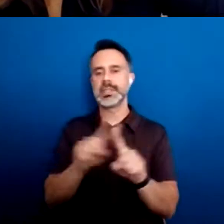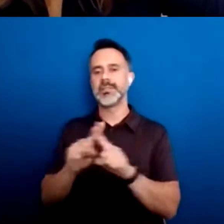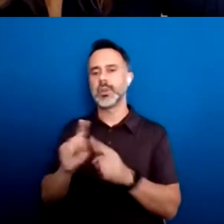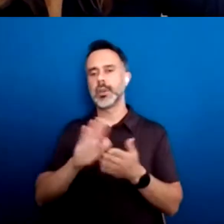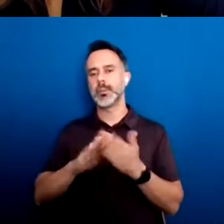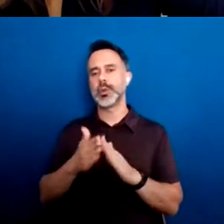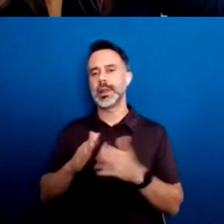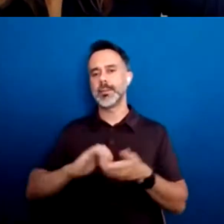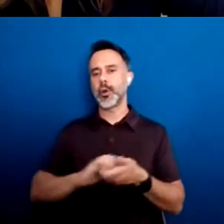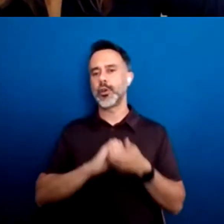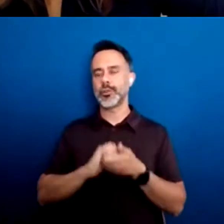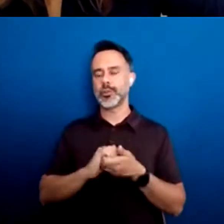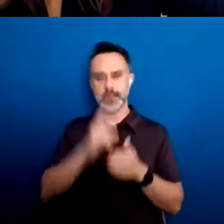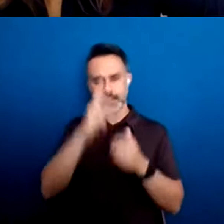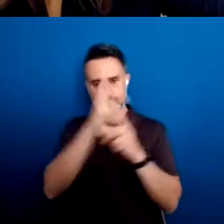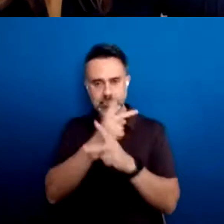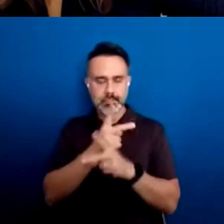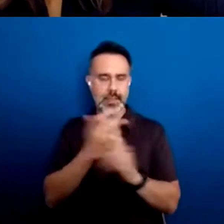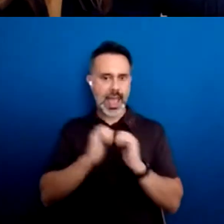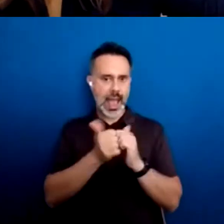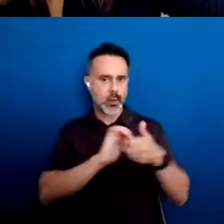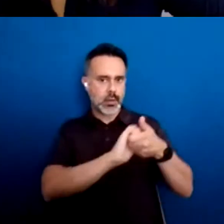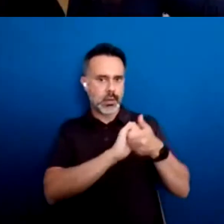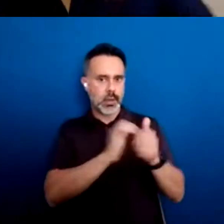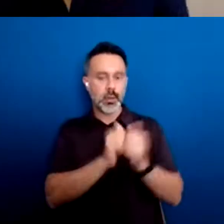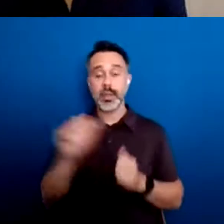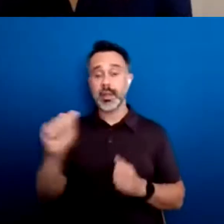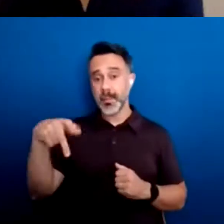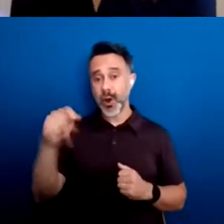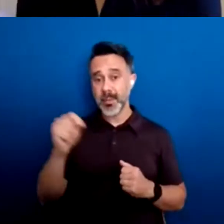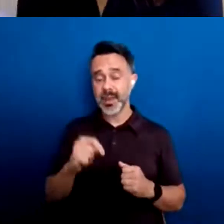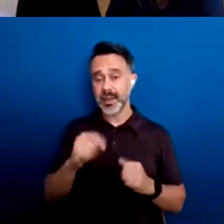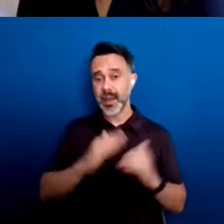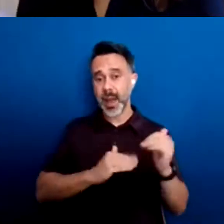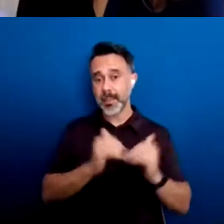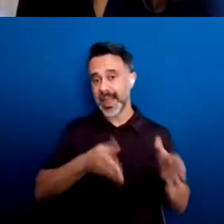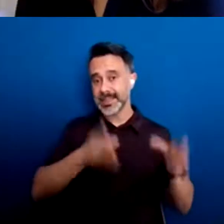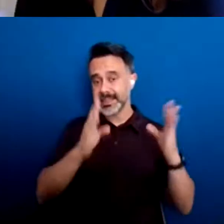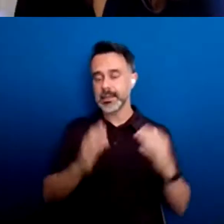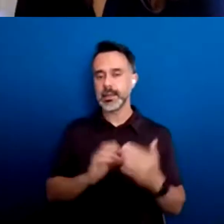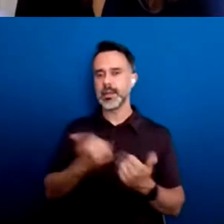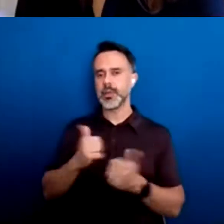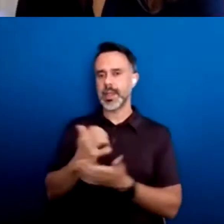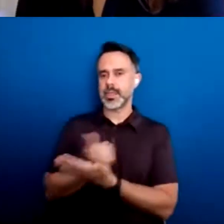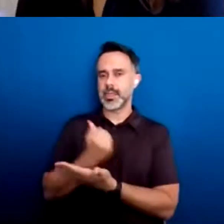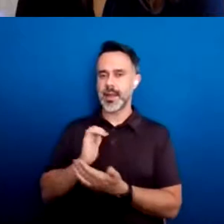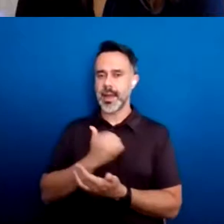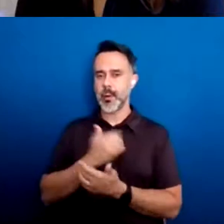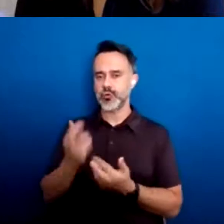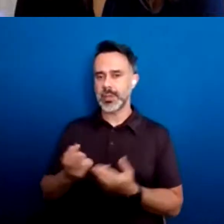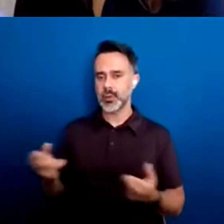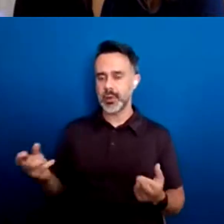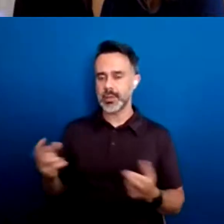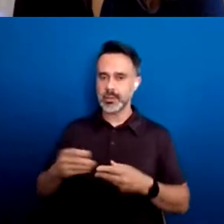ways to partner with apartment complexes, utilizing and tapping into our resources to really reach out to underserved